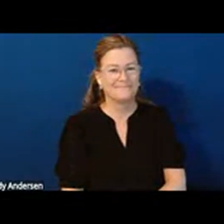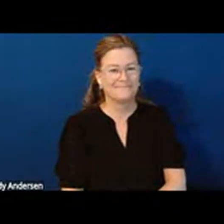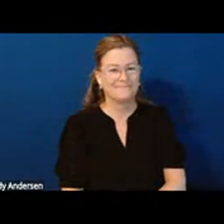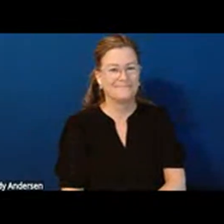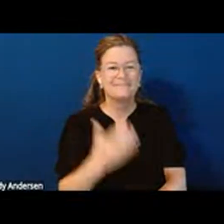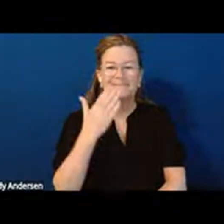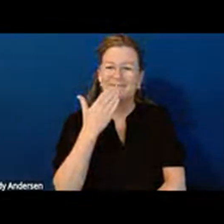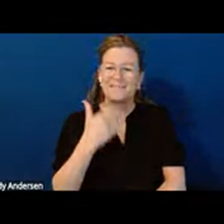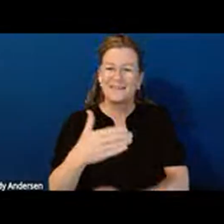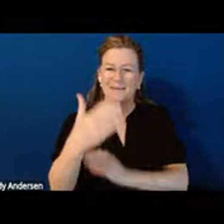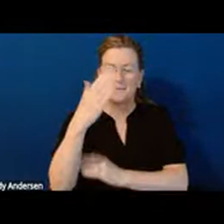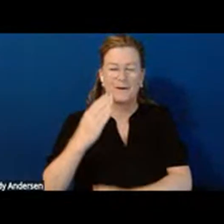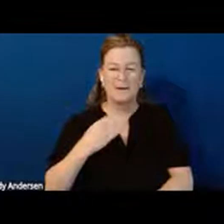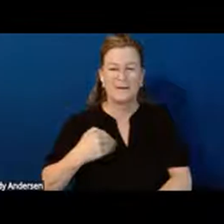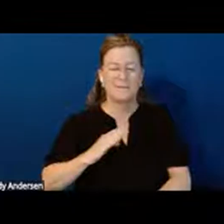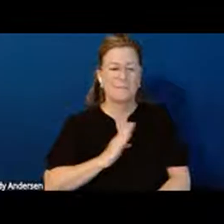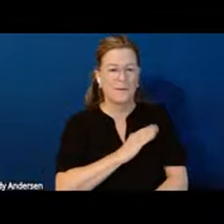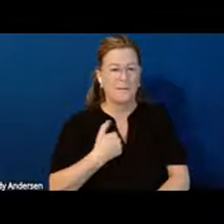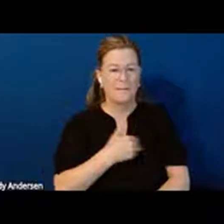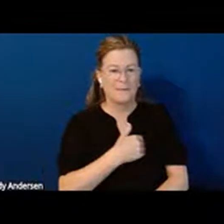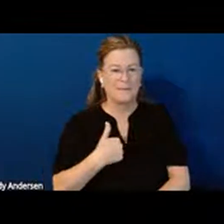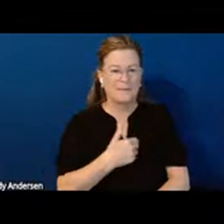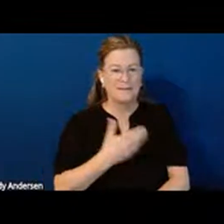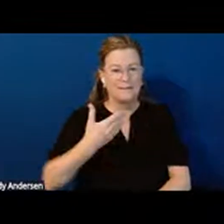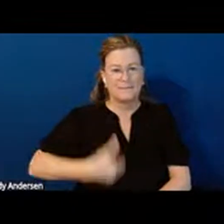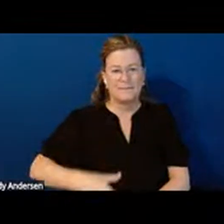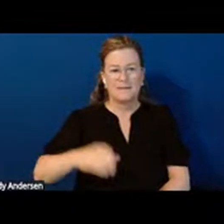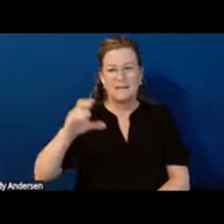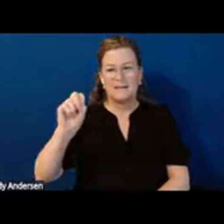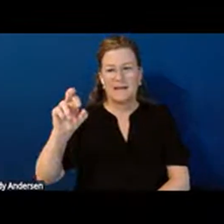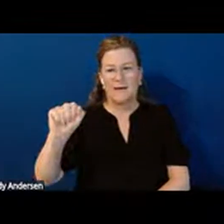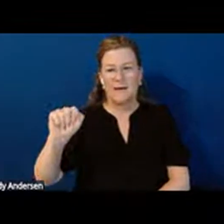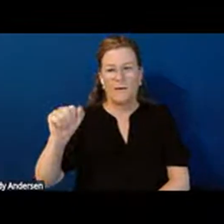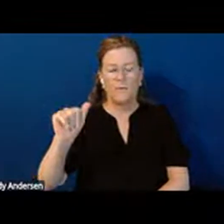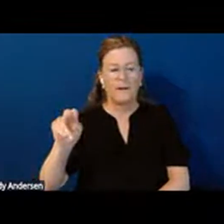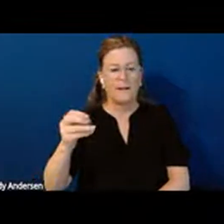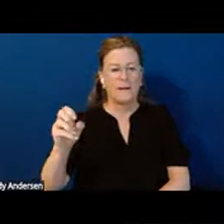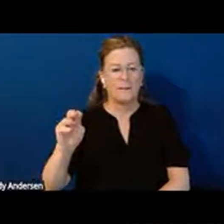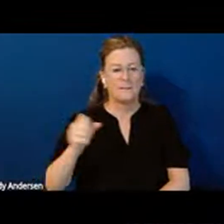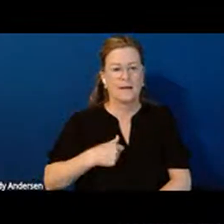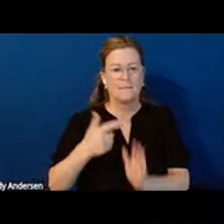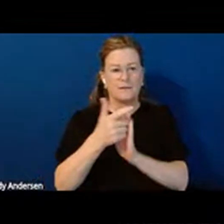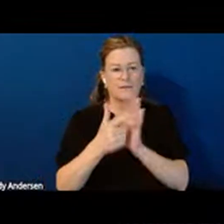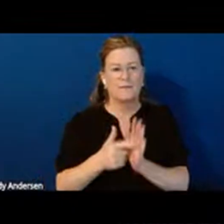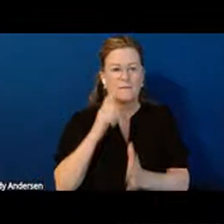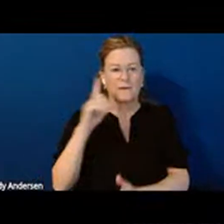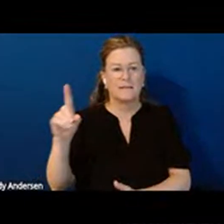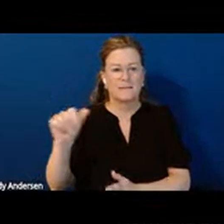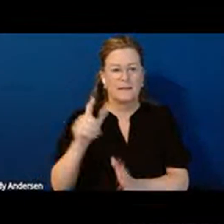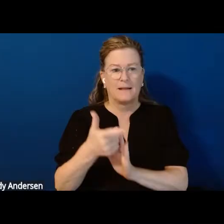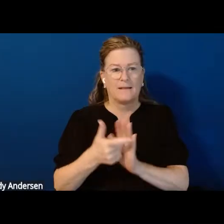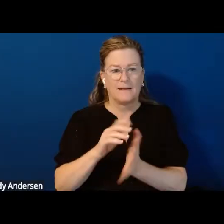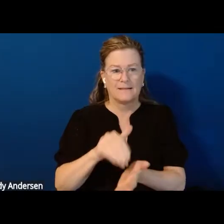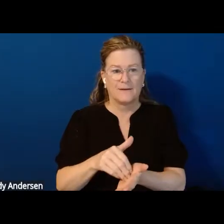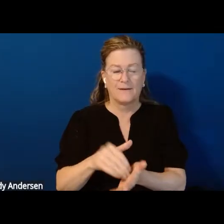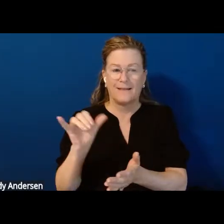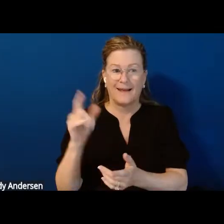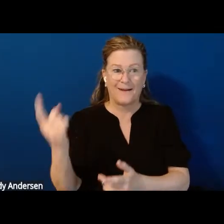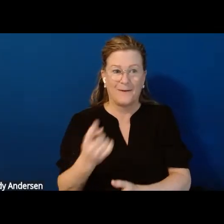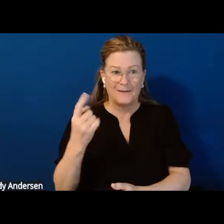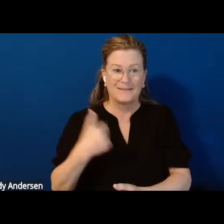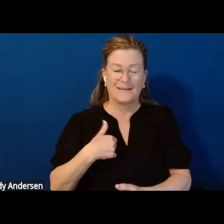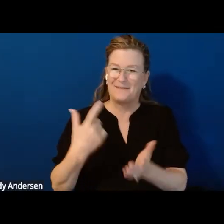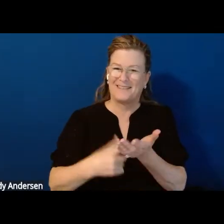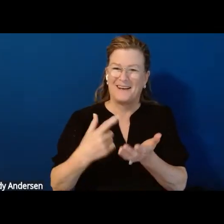Hi, good morning, board members. My name is Sarah Williams. I'm an attorney at the Disability Law Center, and like always, I'm going to